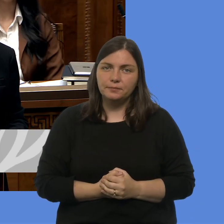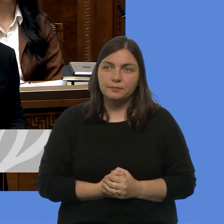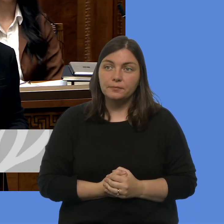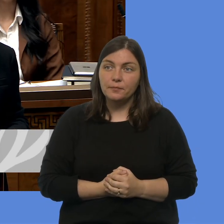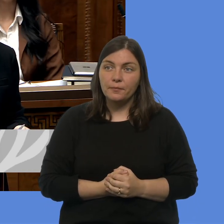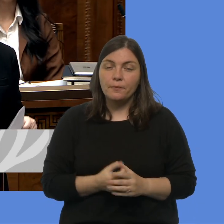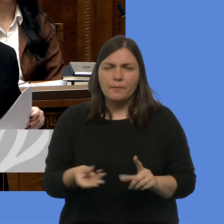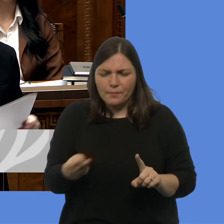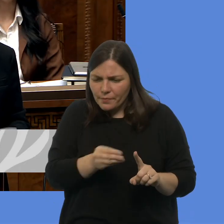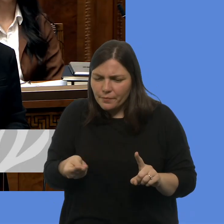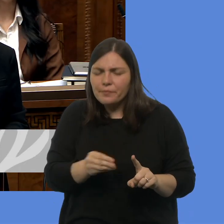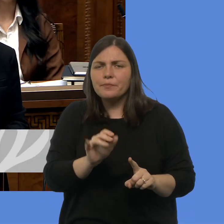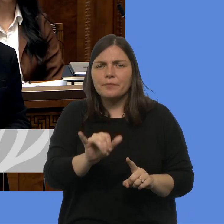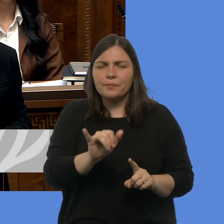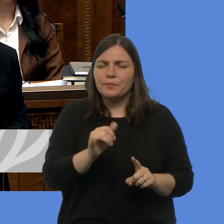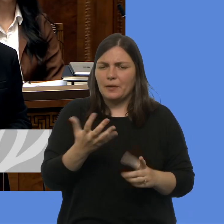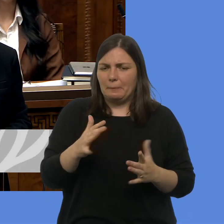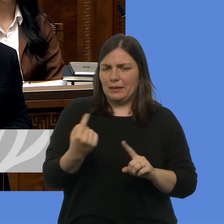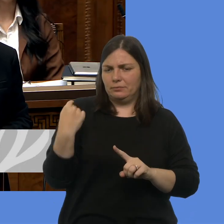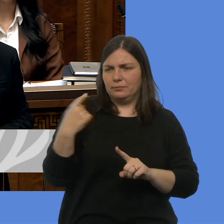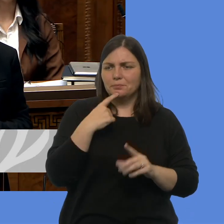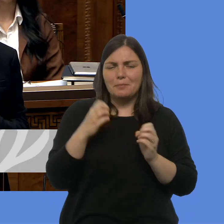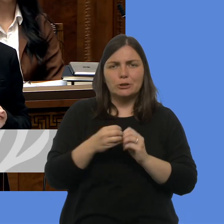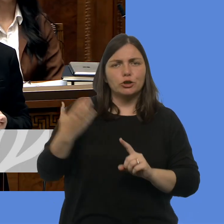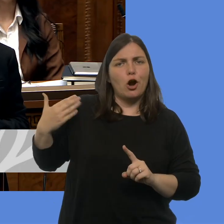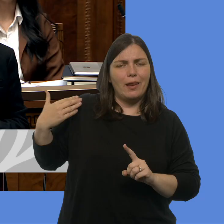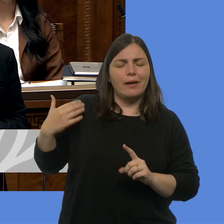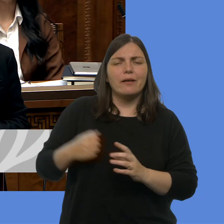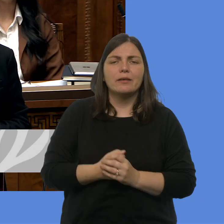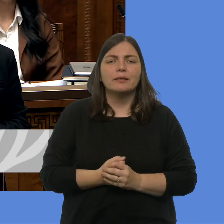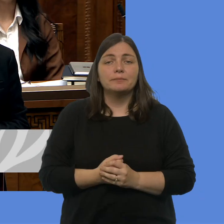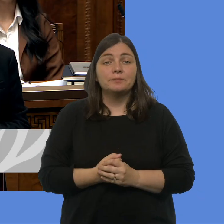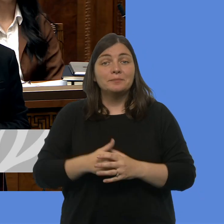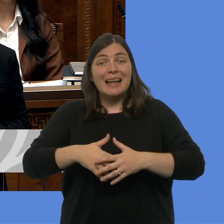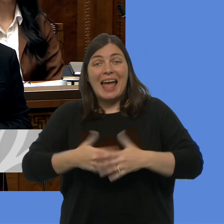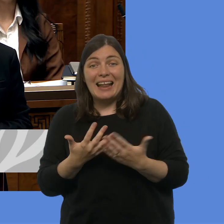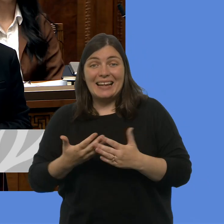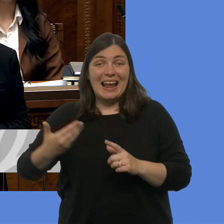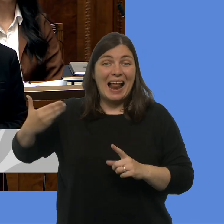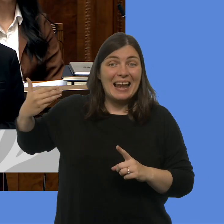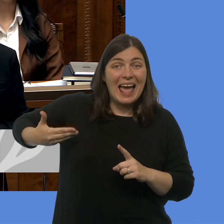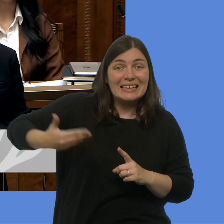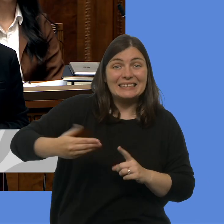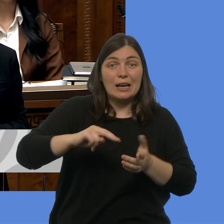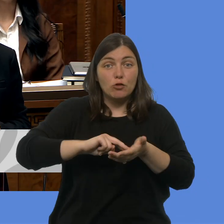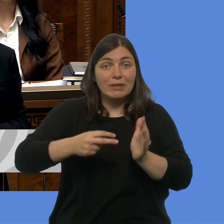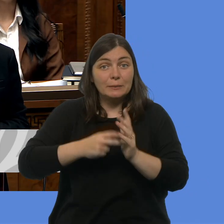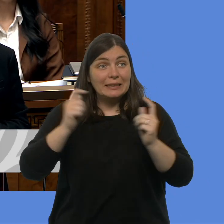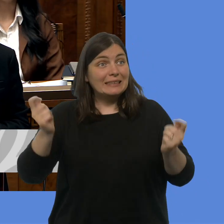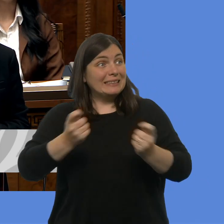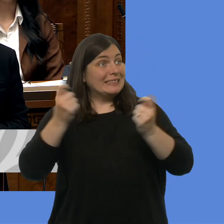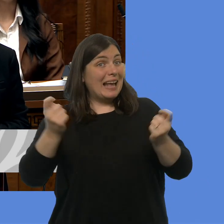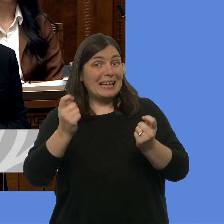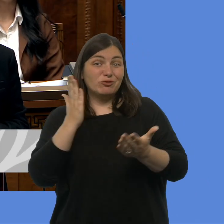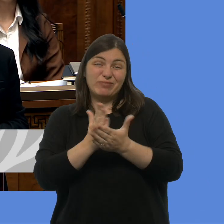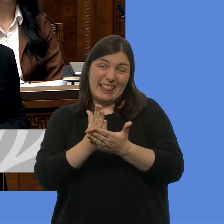I've said it earlier on actually as well, just in terms of the success of any of the legacy arrangements are really predicated on the confidence of